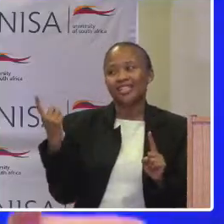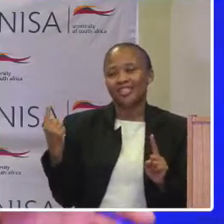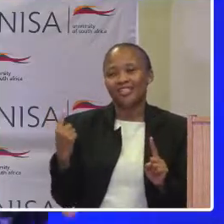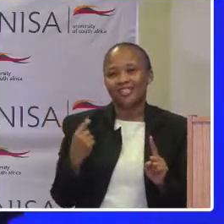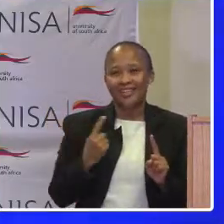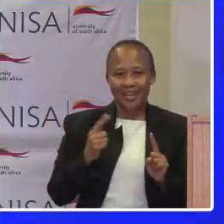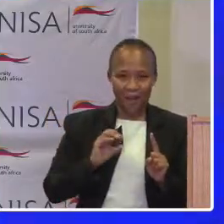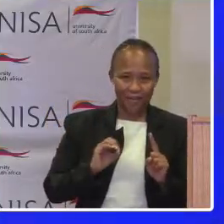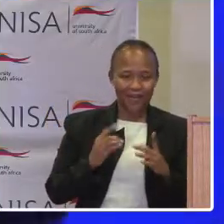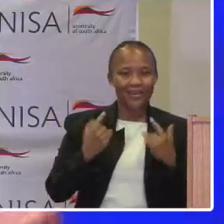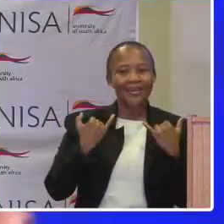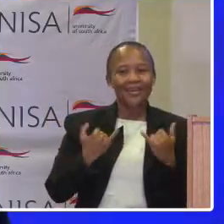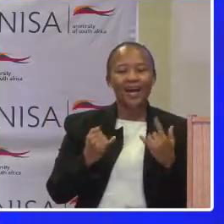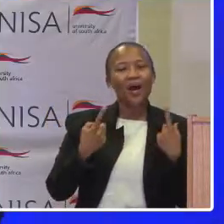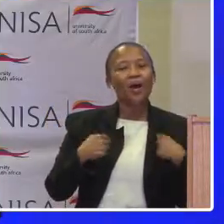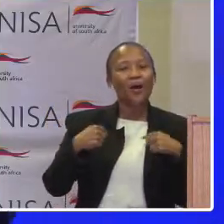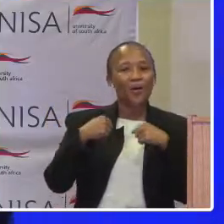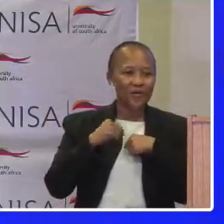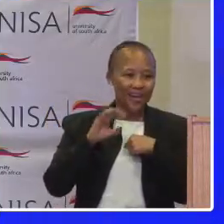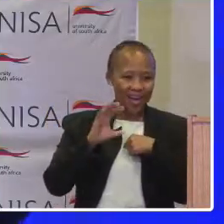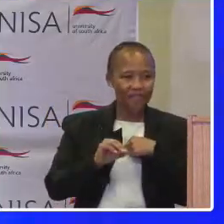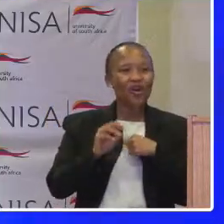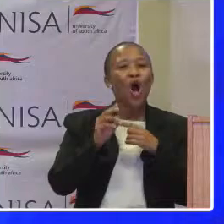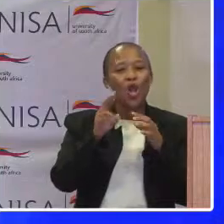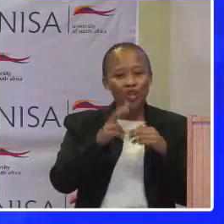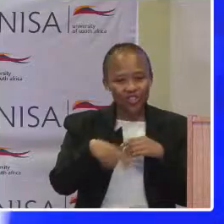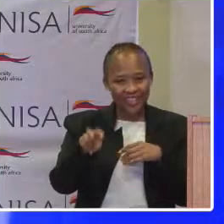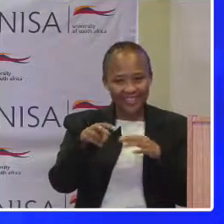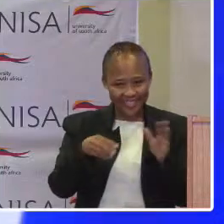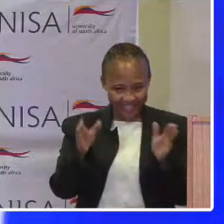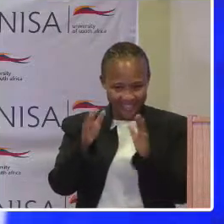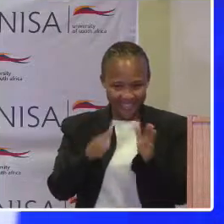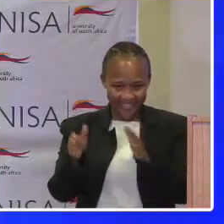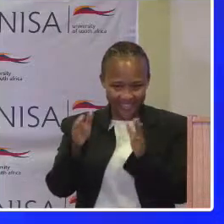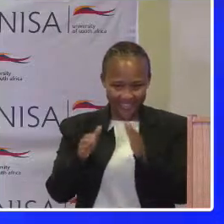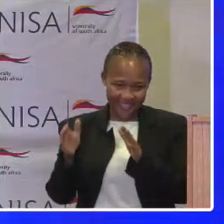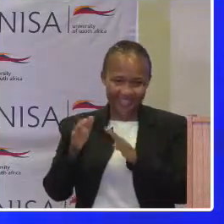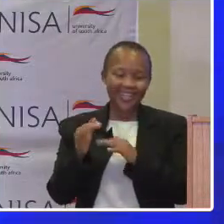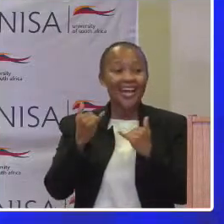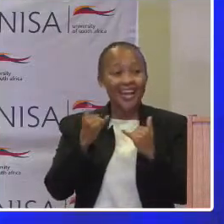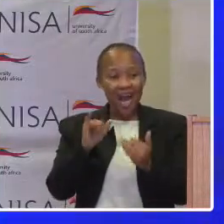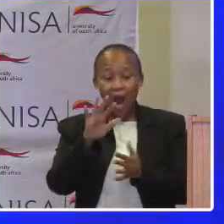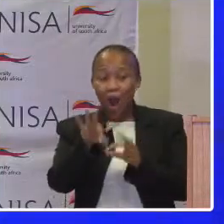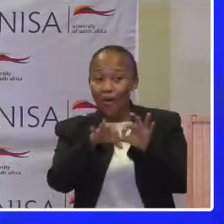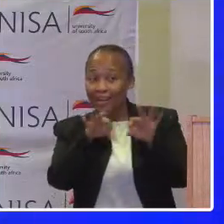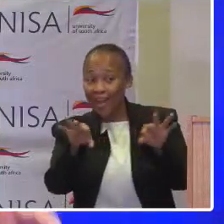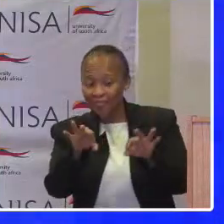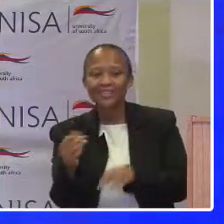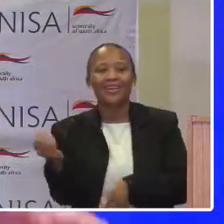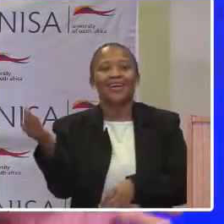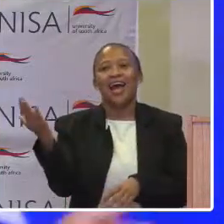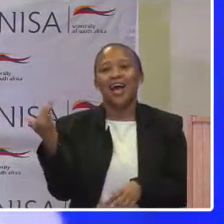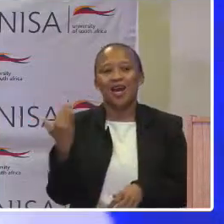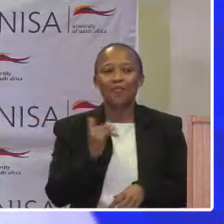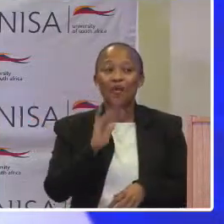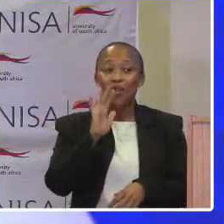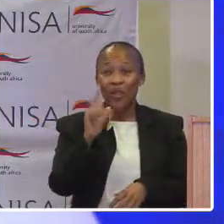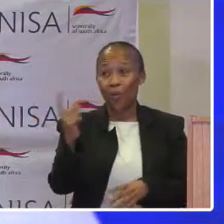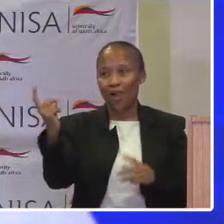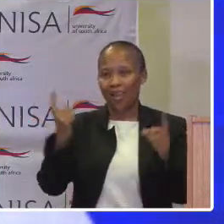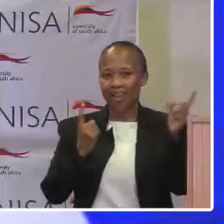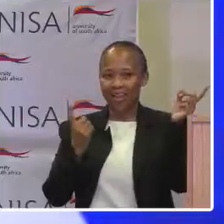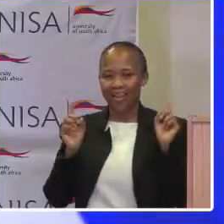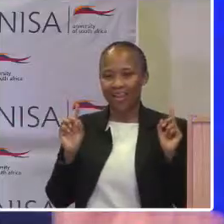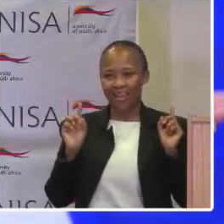component of our Aerotropolis still has to be a little bit fine-tuned. The gifts are on the way. You will be called to the